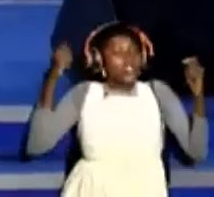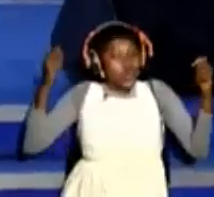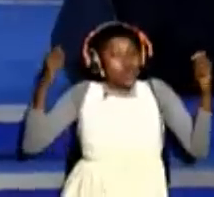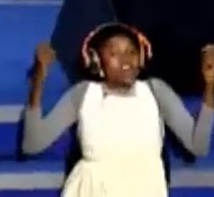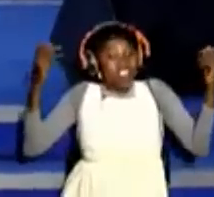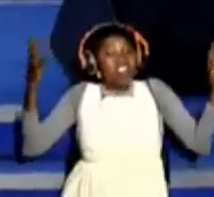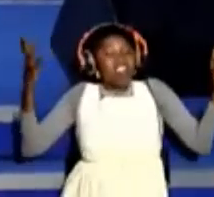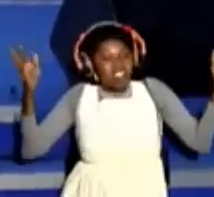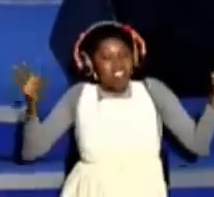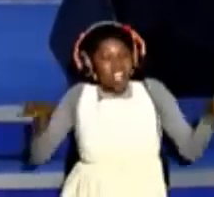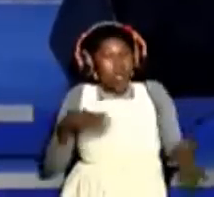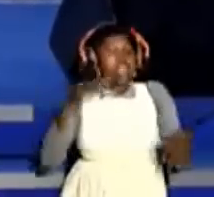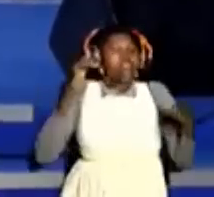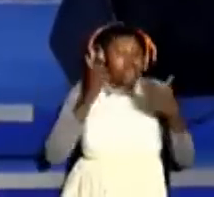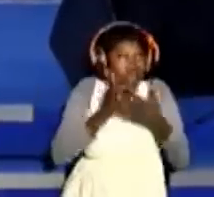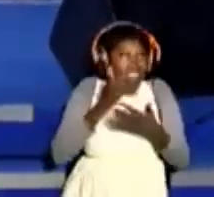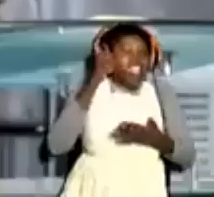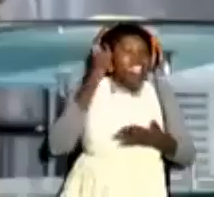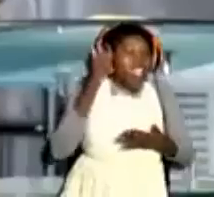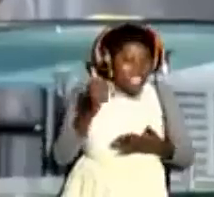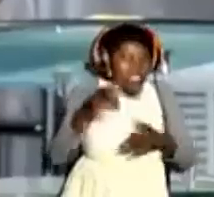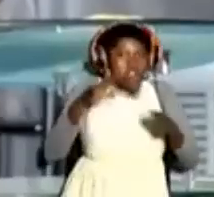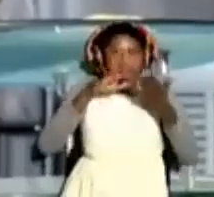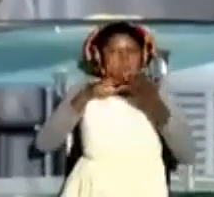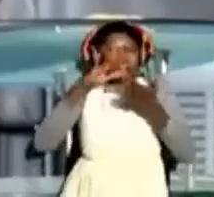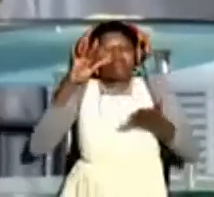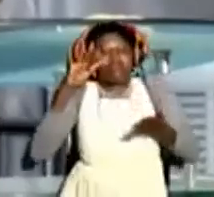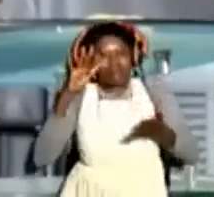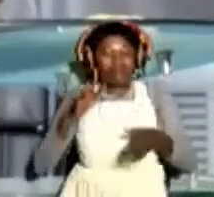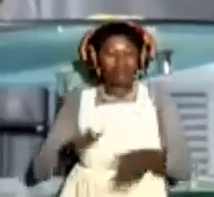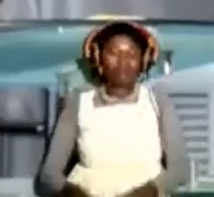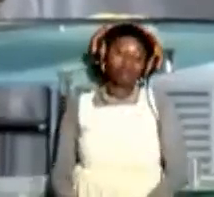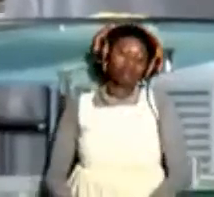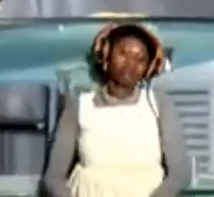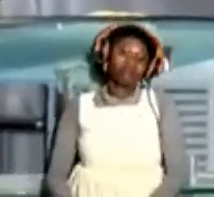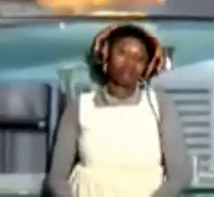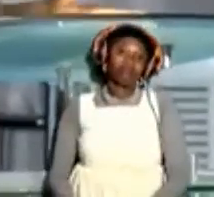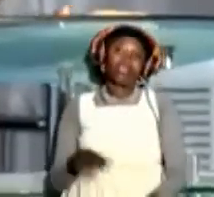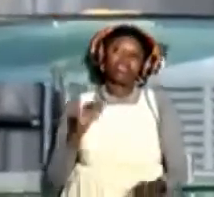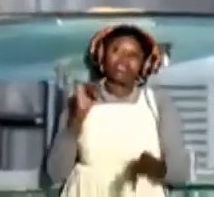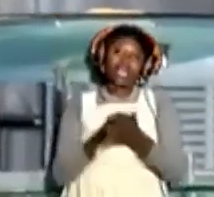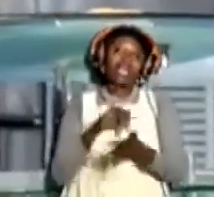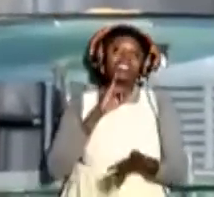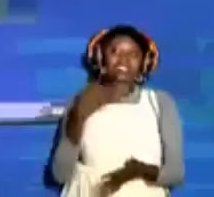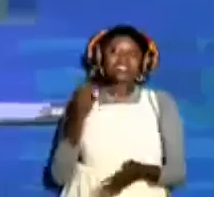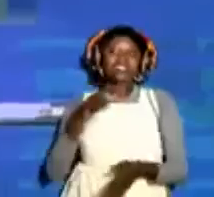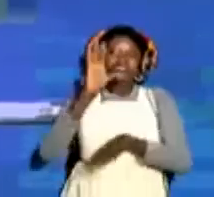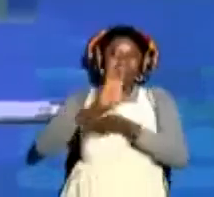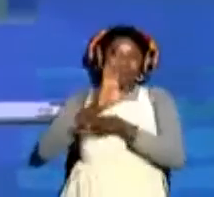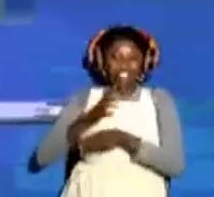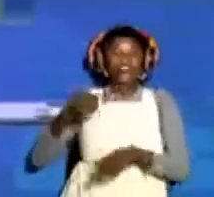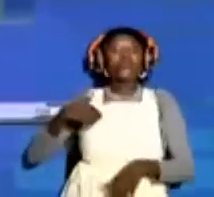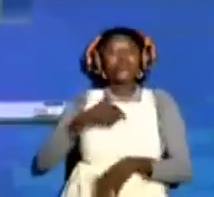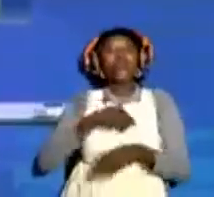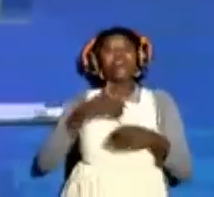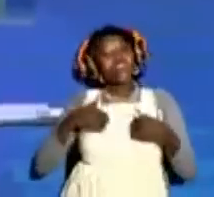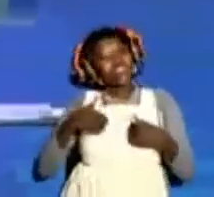Hallelujah. Amen. Glory. Such is the kind of congregation.